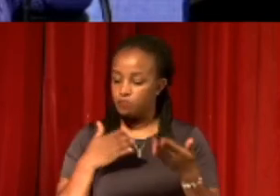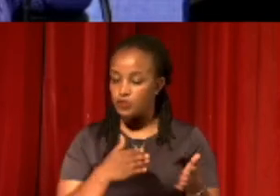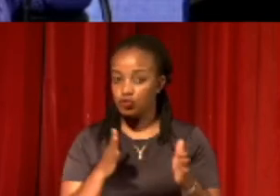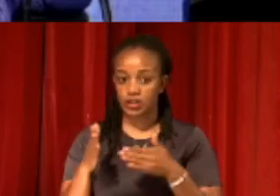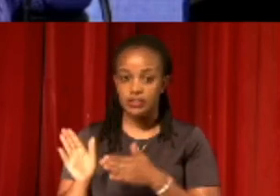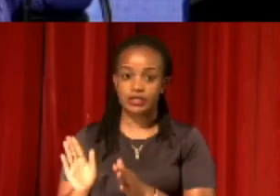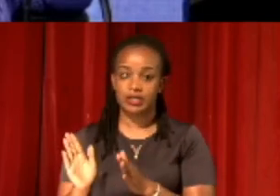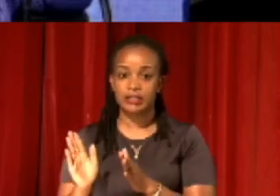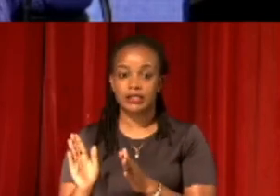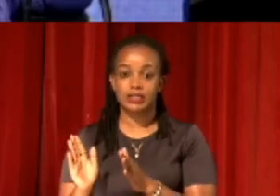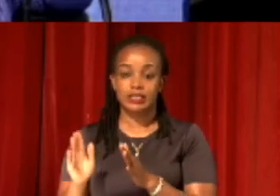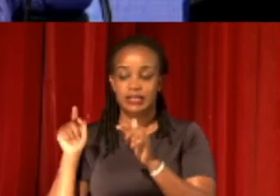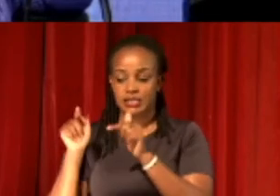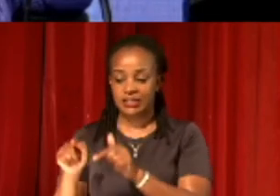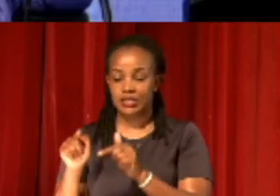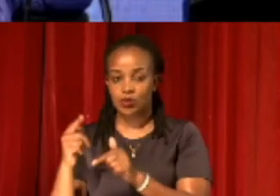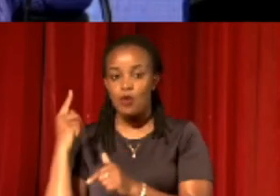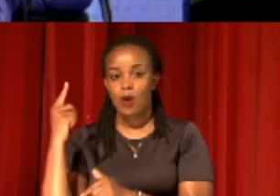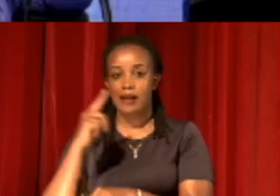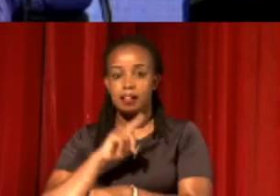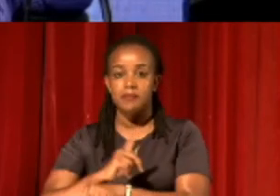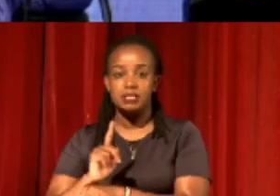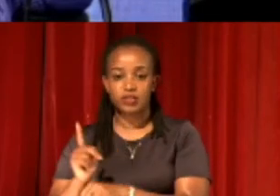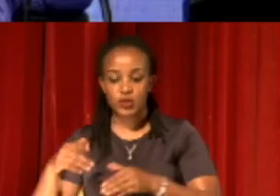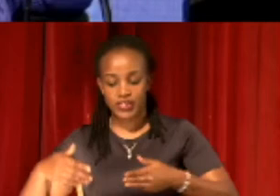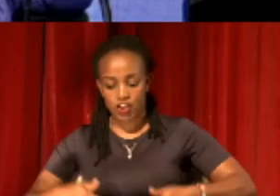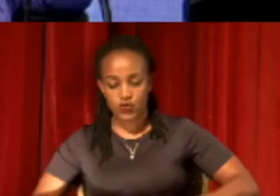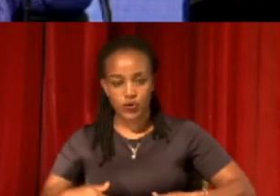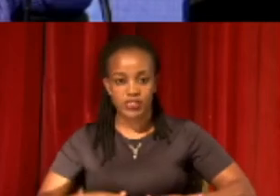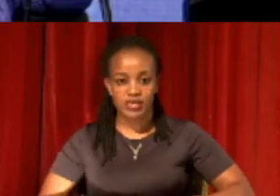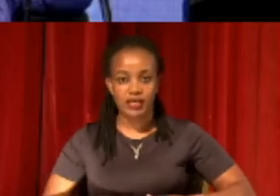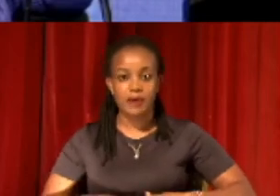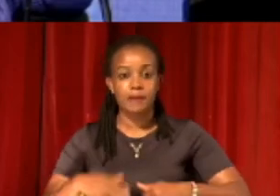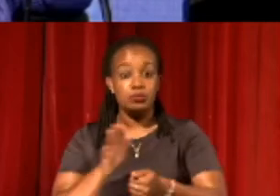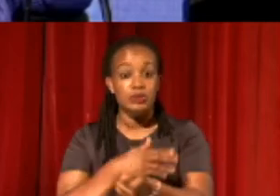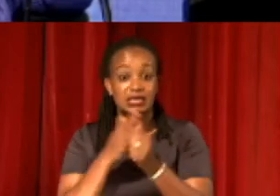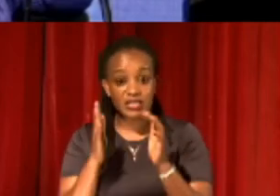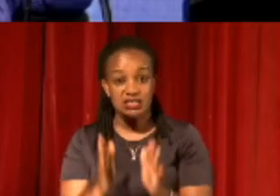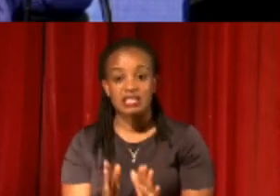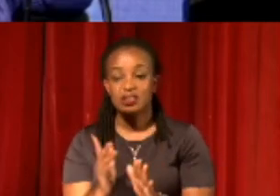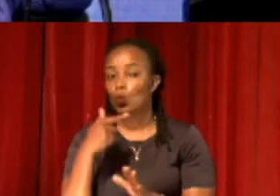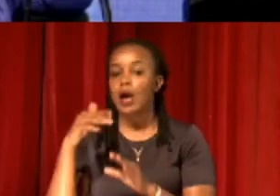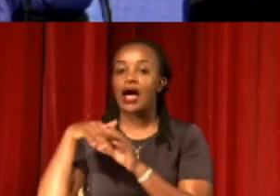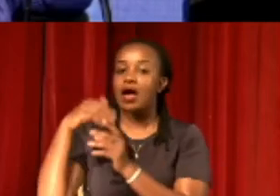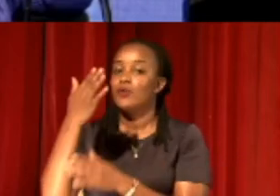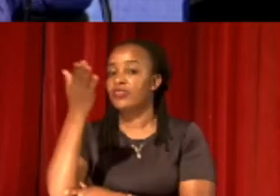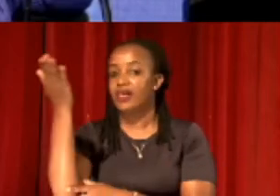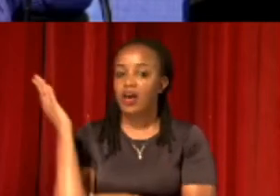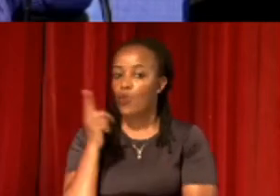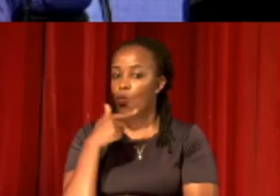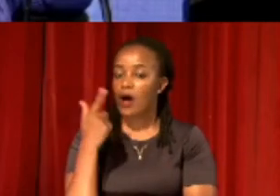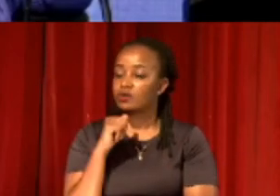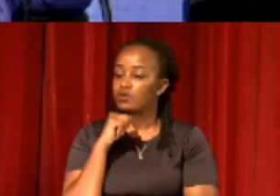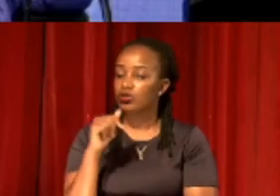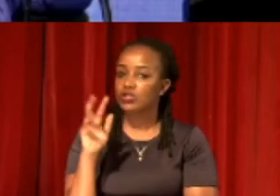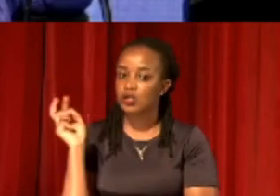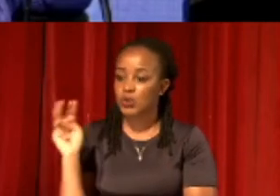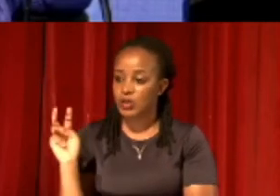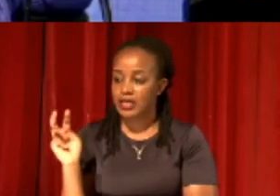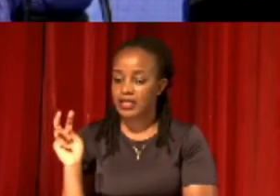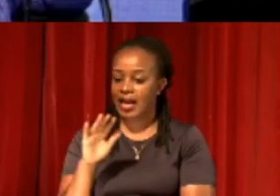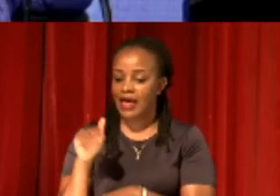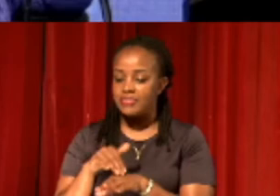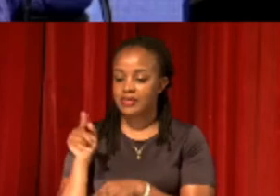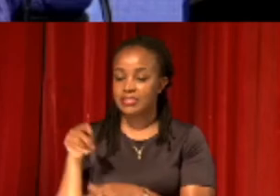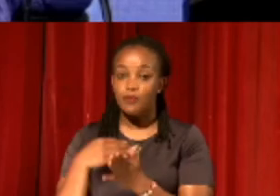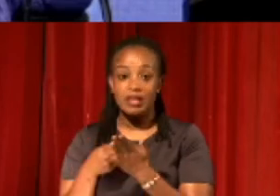this is your 1 minute speech to the young people, the young artists, the musicians out there that are looking not just for this stimulus package,